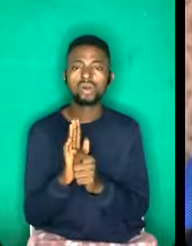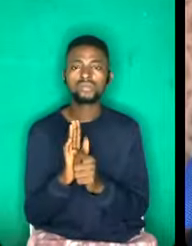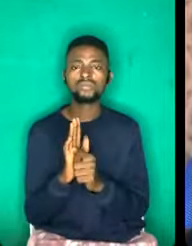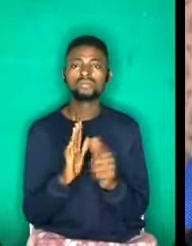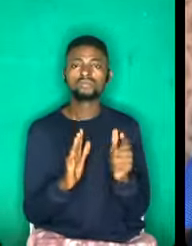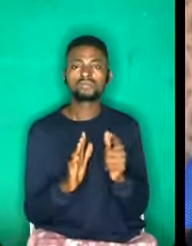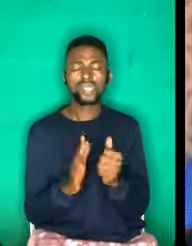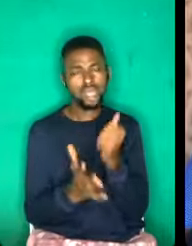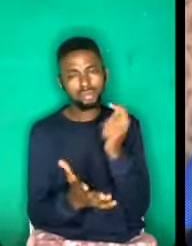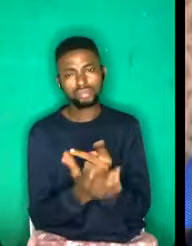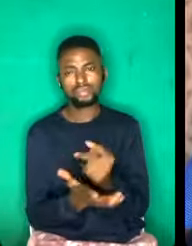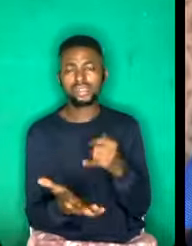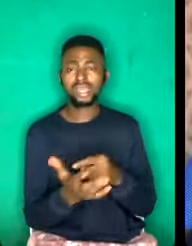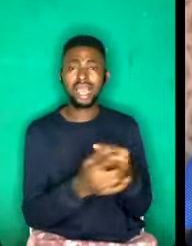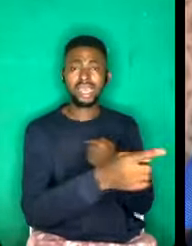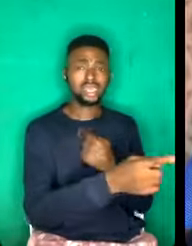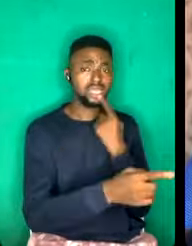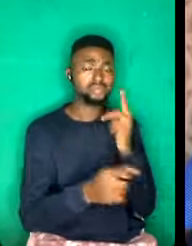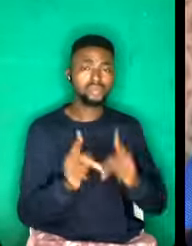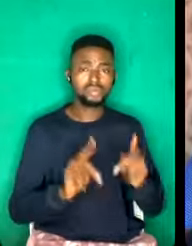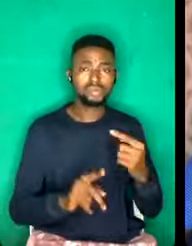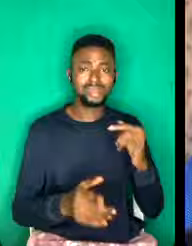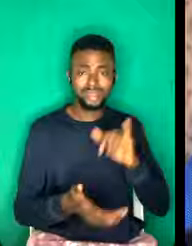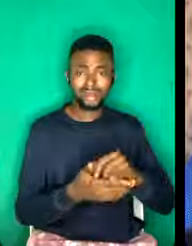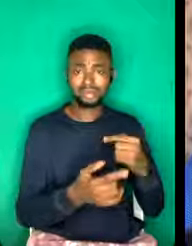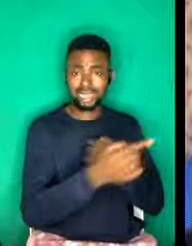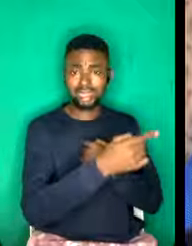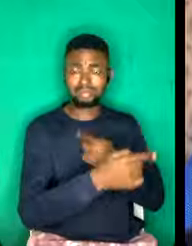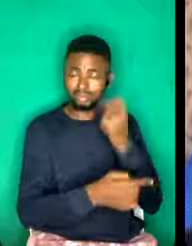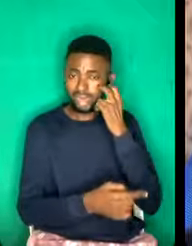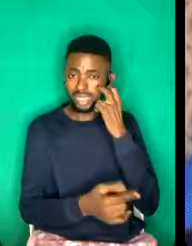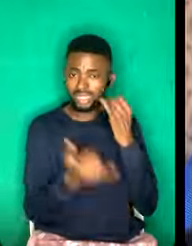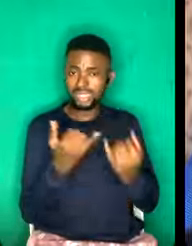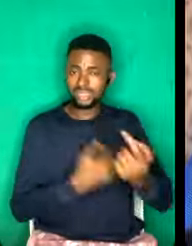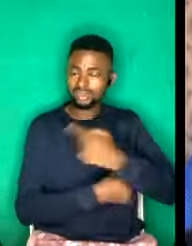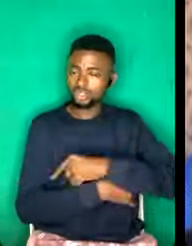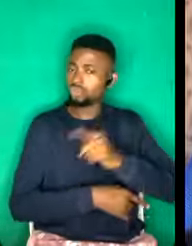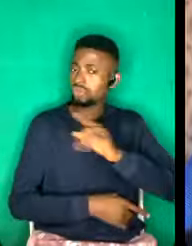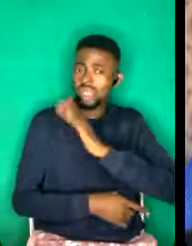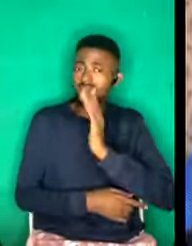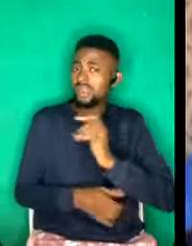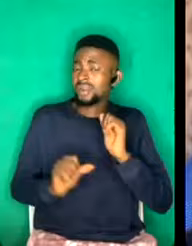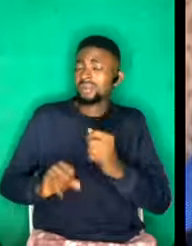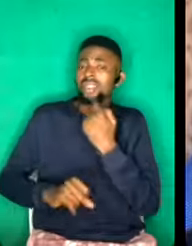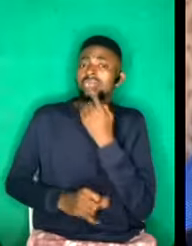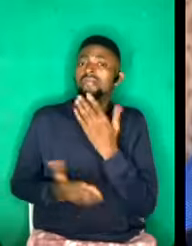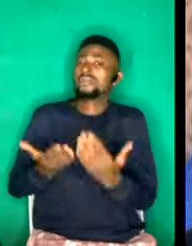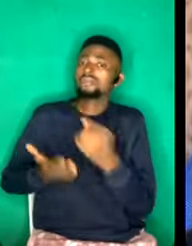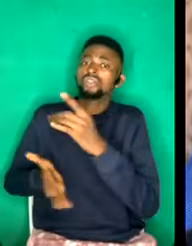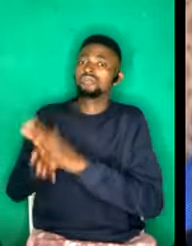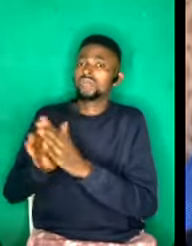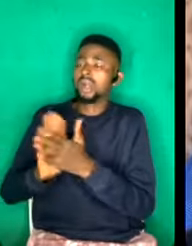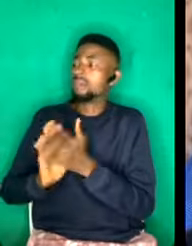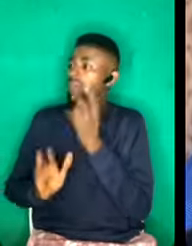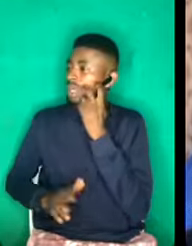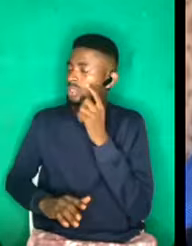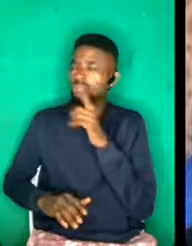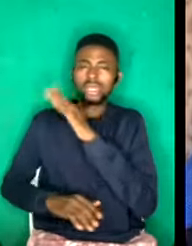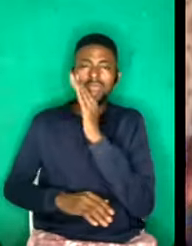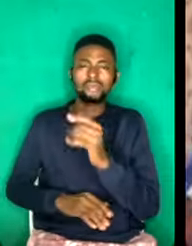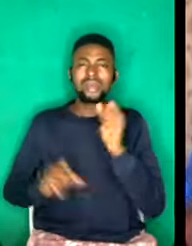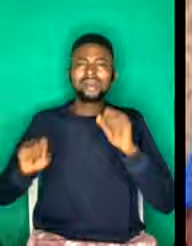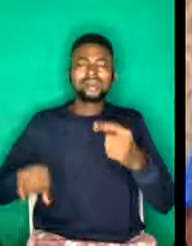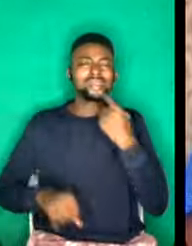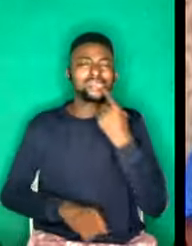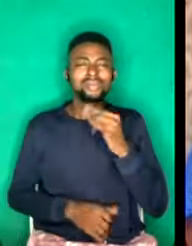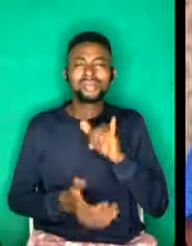I am blind today. You never can tell where you will find yourself tomorrow. You never can tell the child you will give birth to. Will you now start